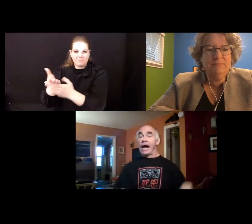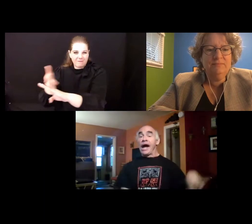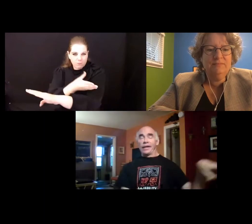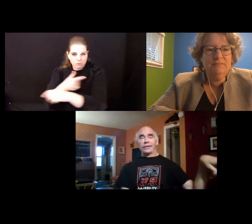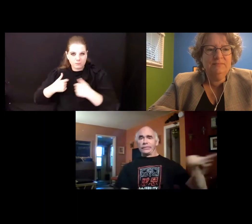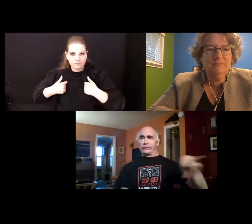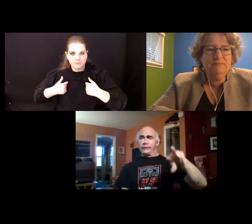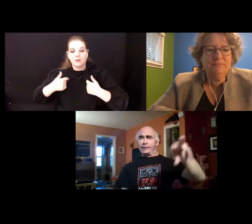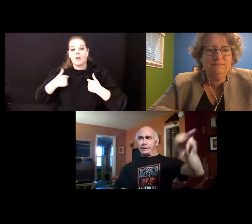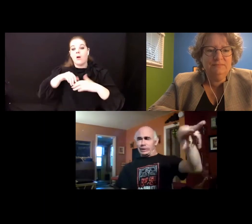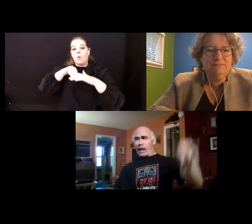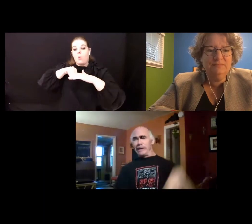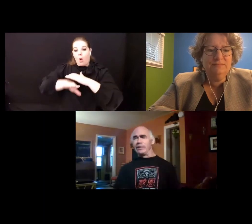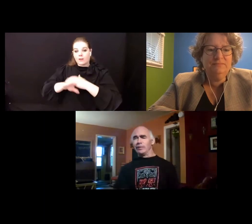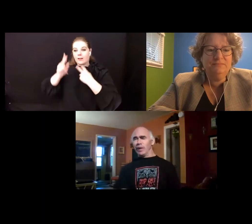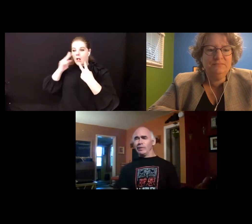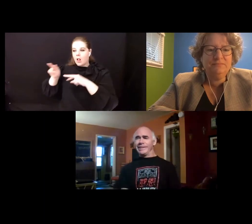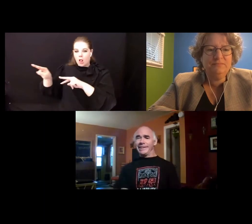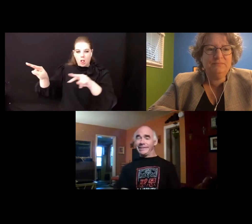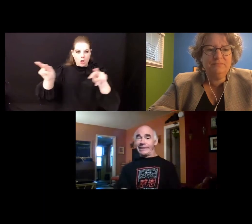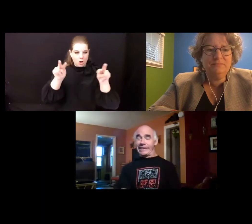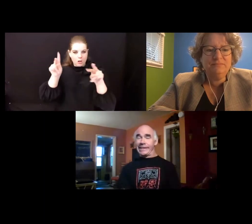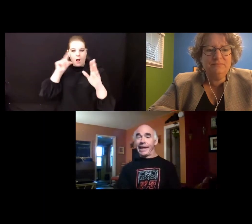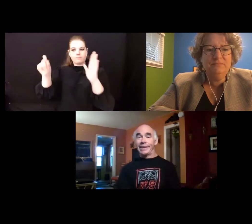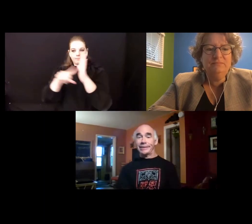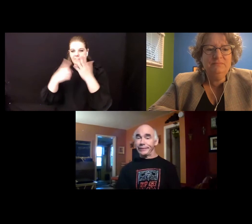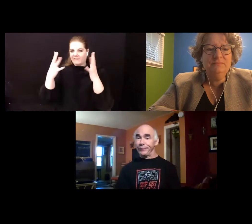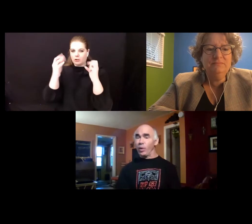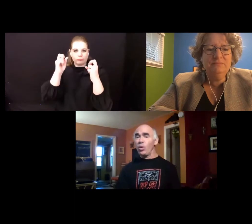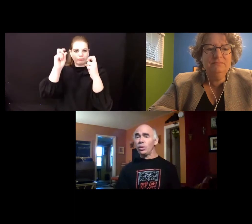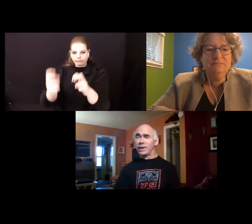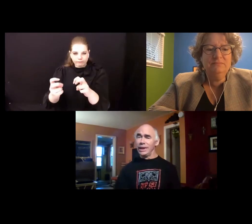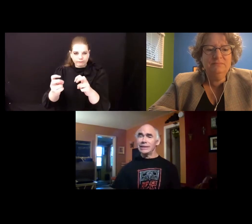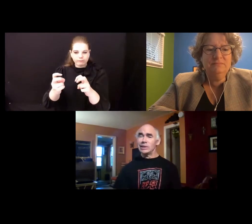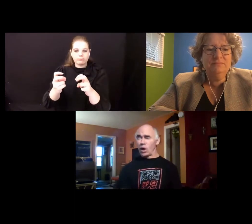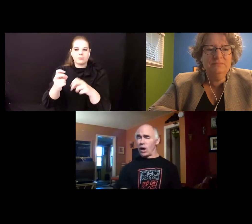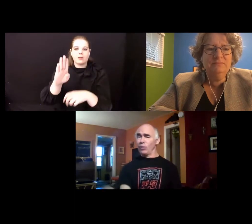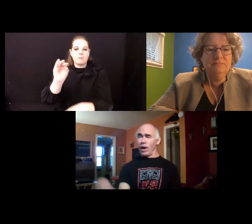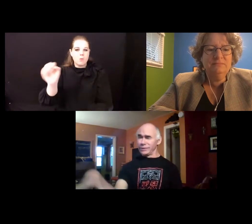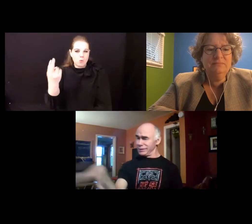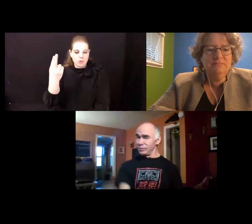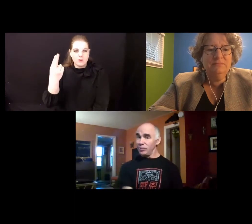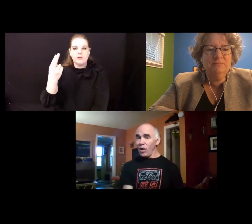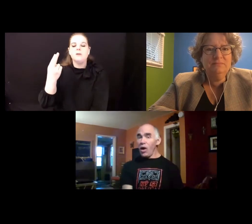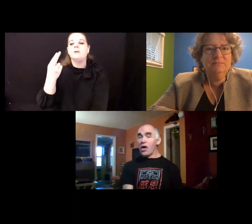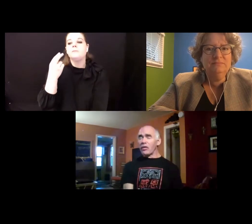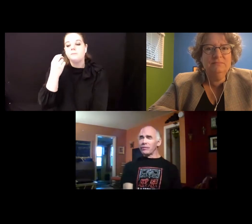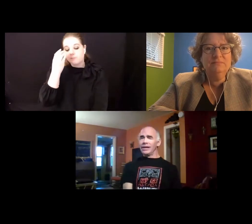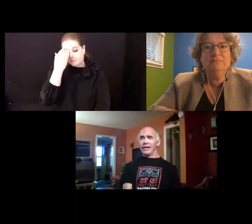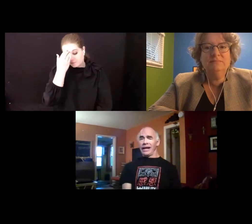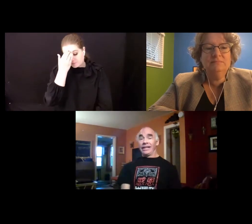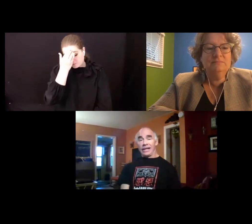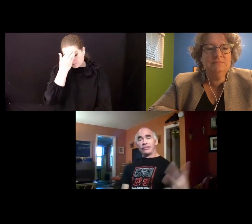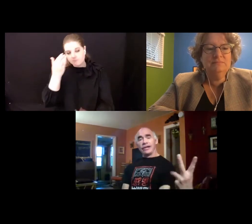in, I looked over and saw they were already sitting at the booth. So I walked